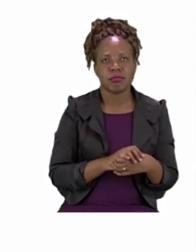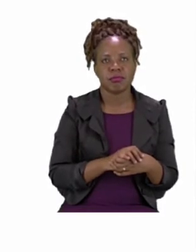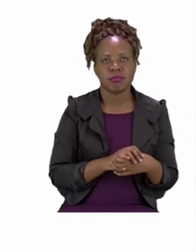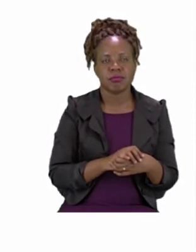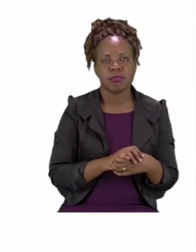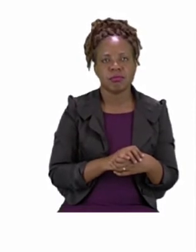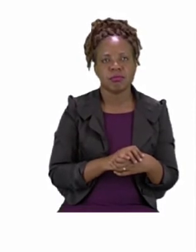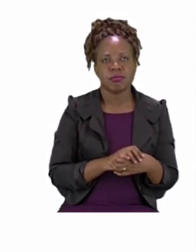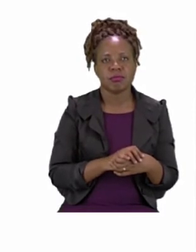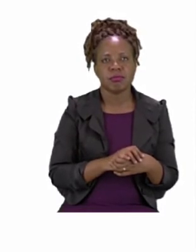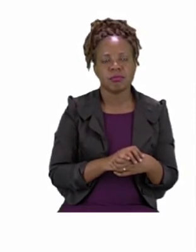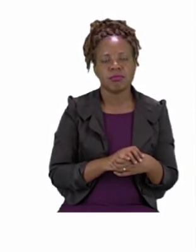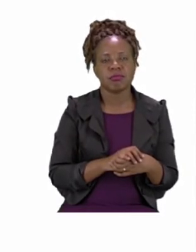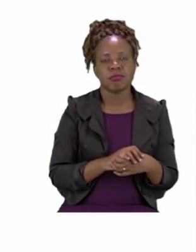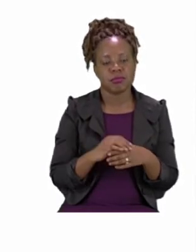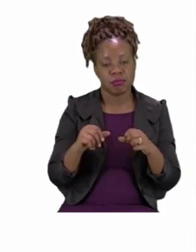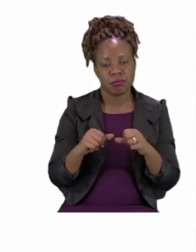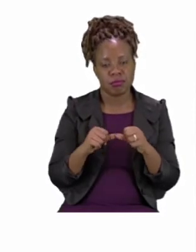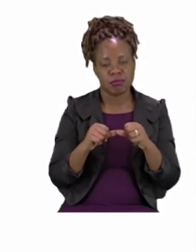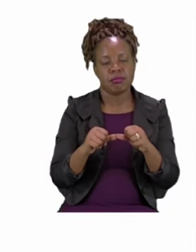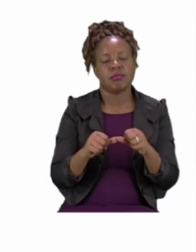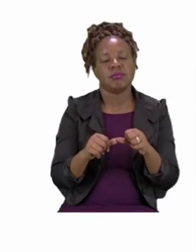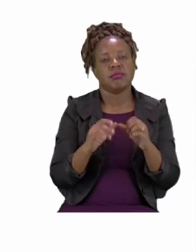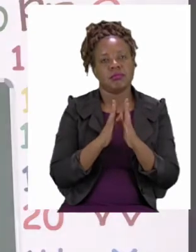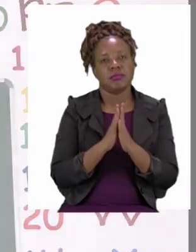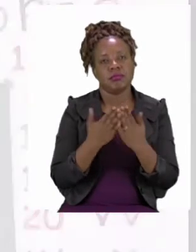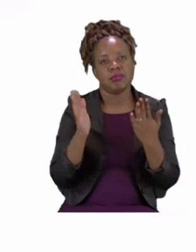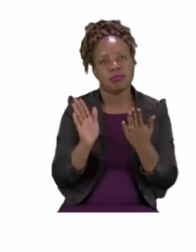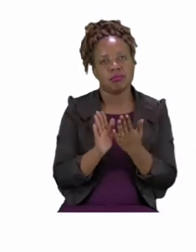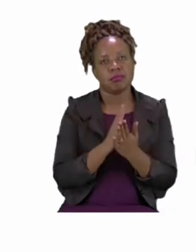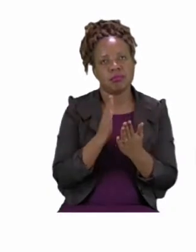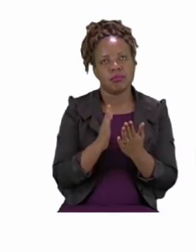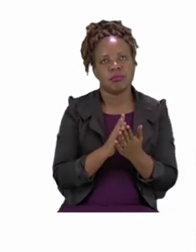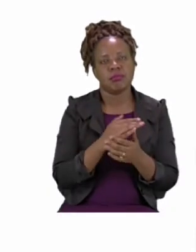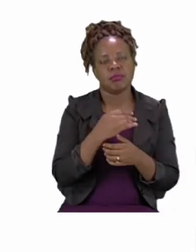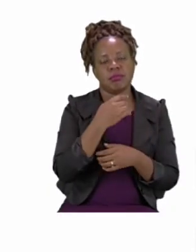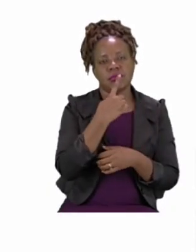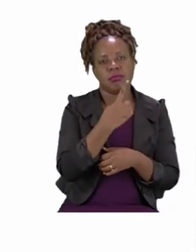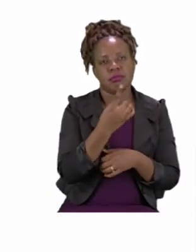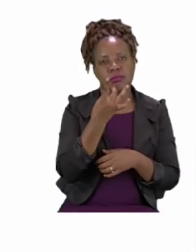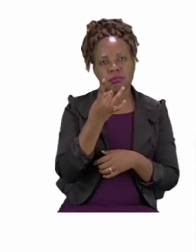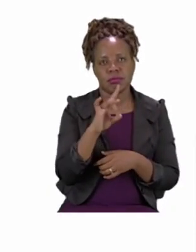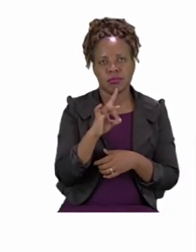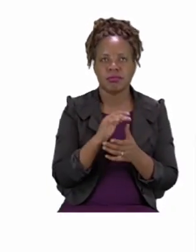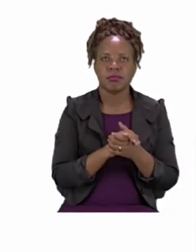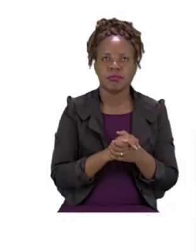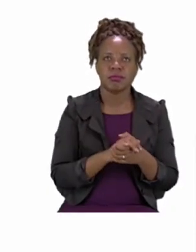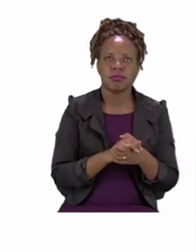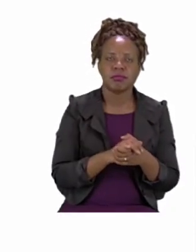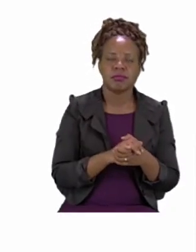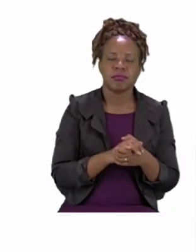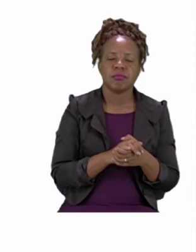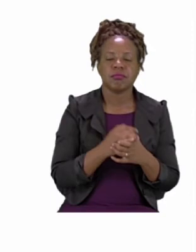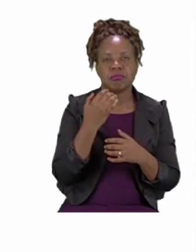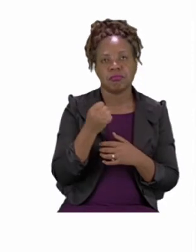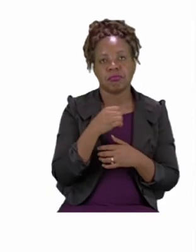please join me on the next page, page 18. On page 18, we have a